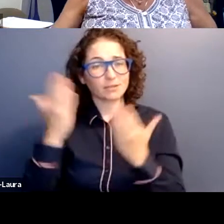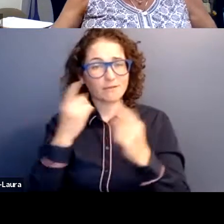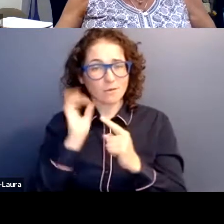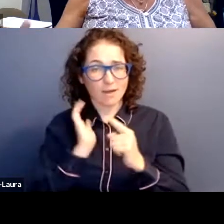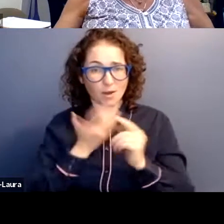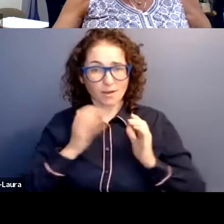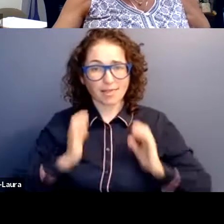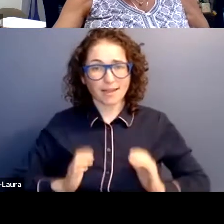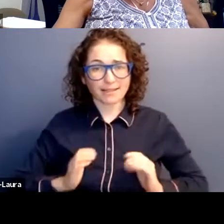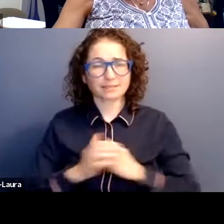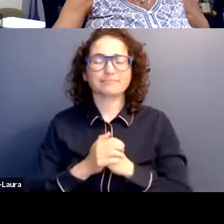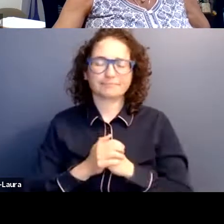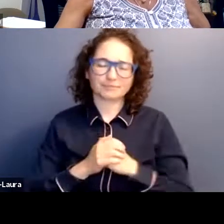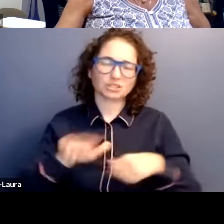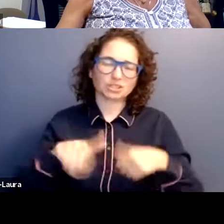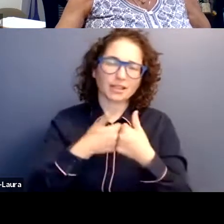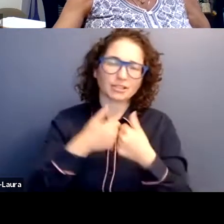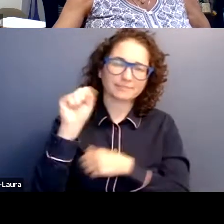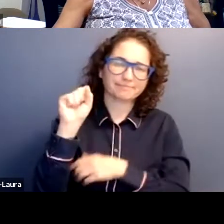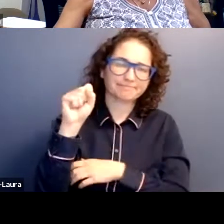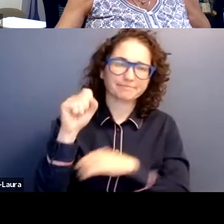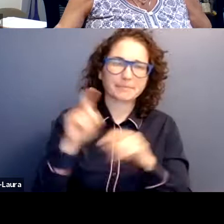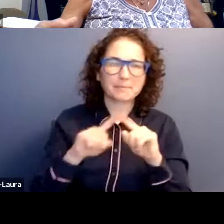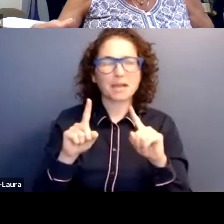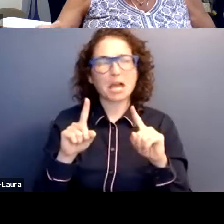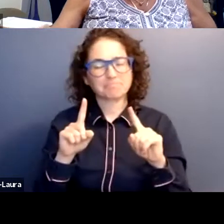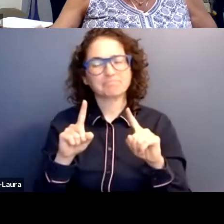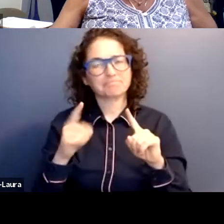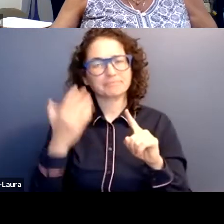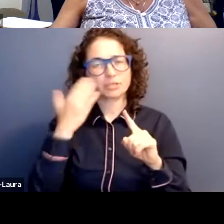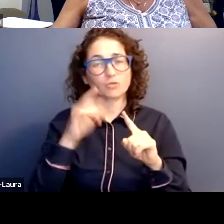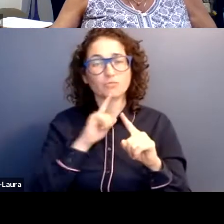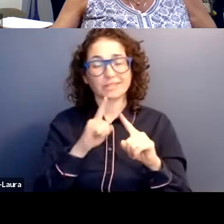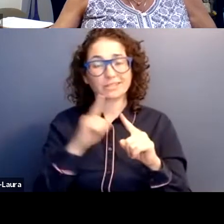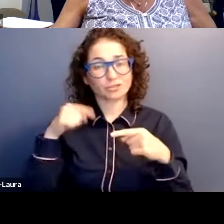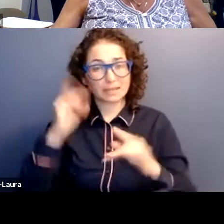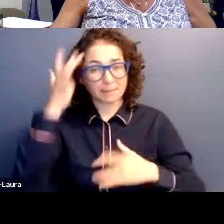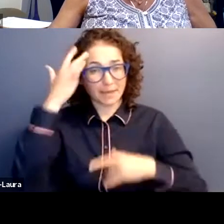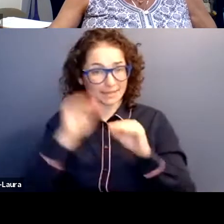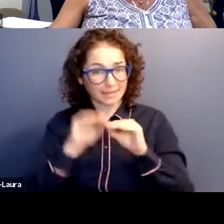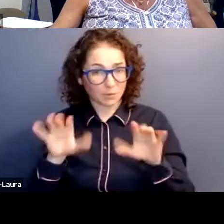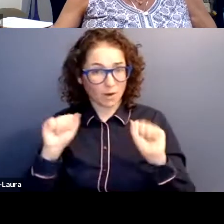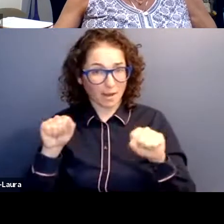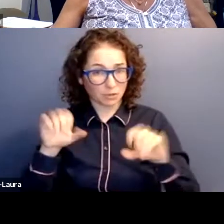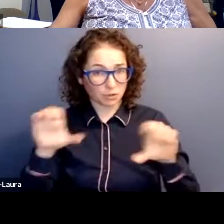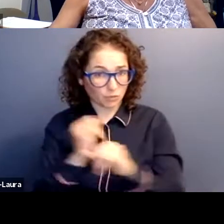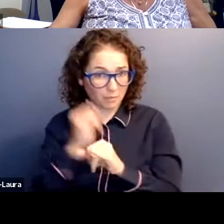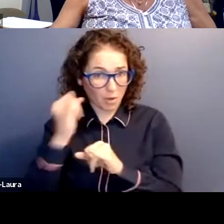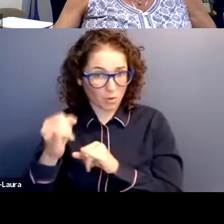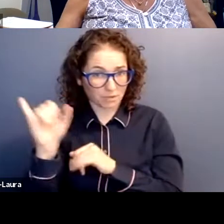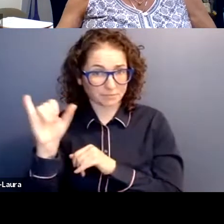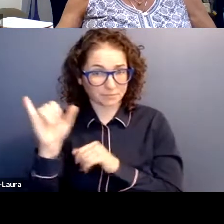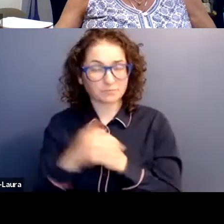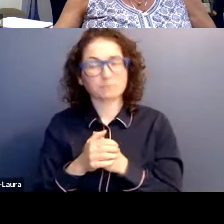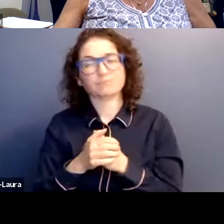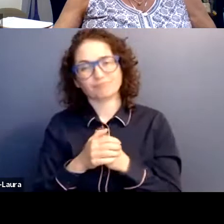clients. It has been challenging, but it's something that all through the pandemic we were able to do remotely, hopefully